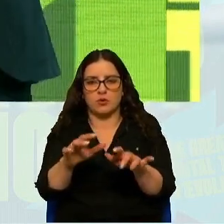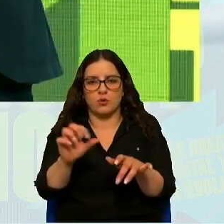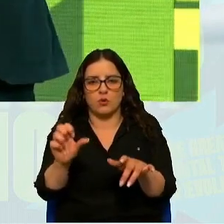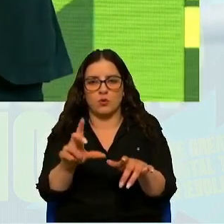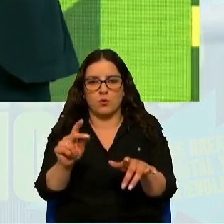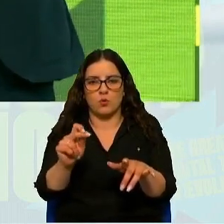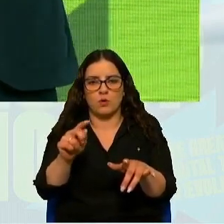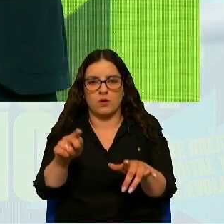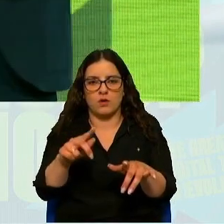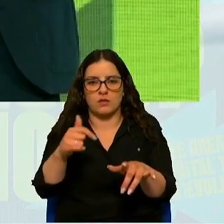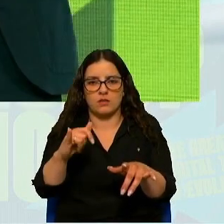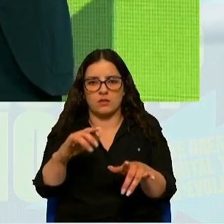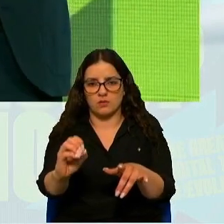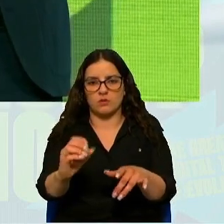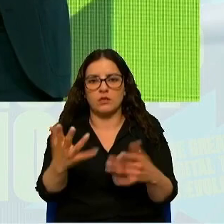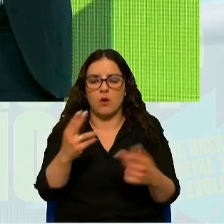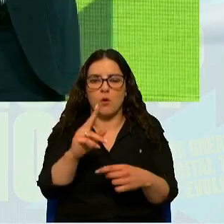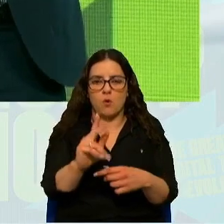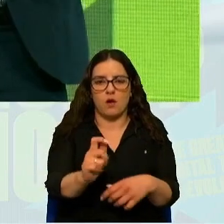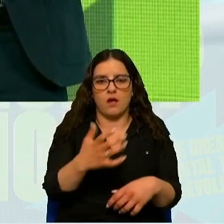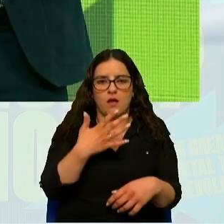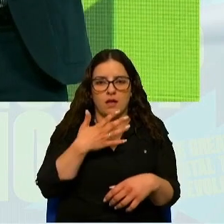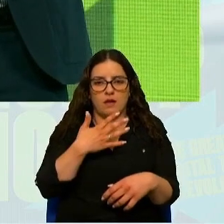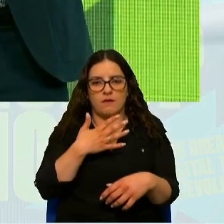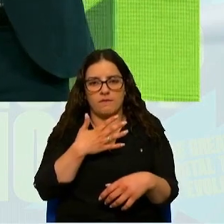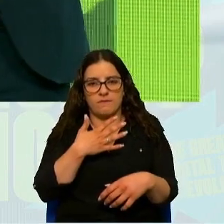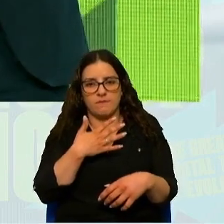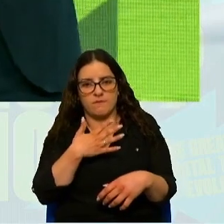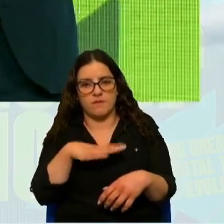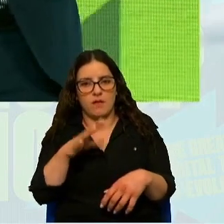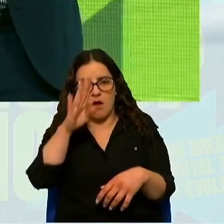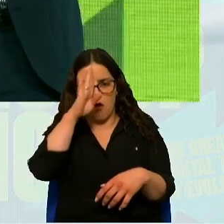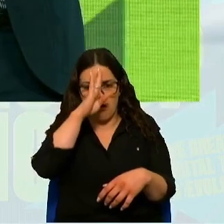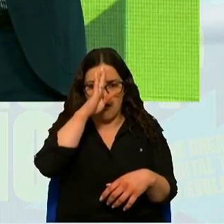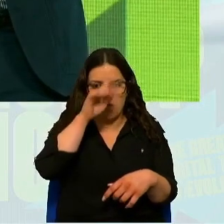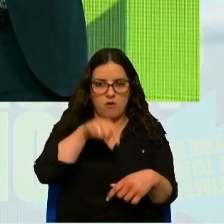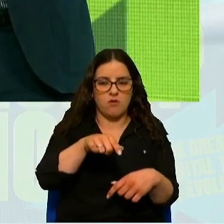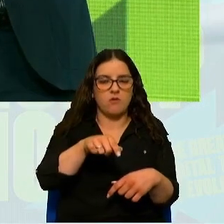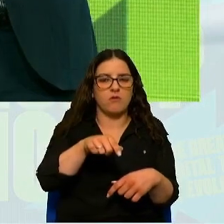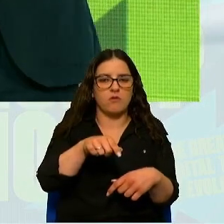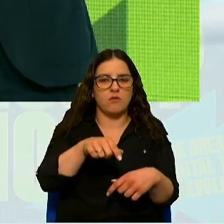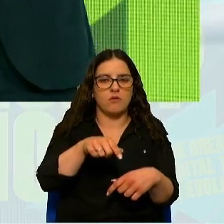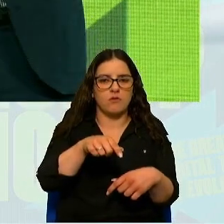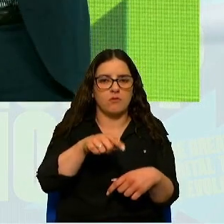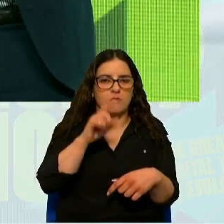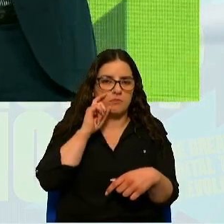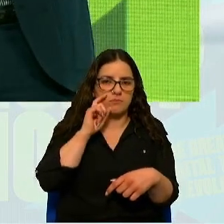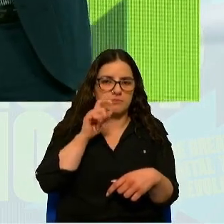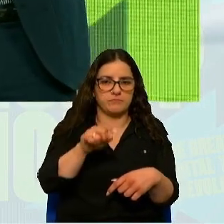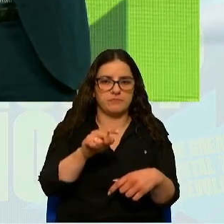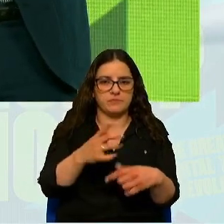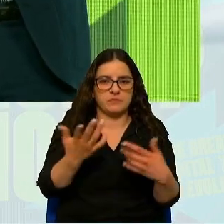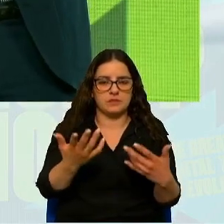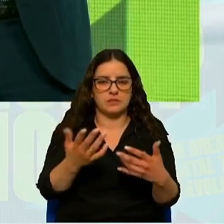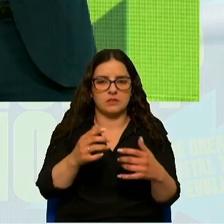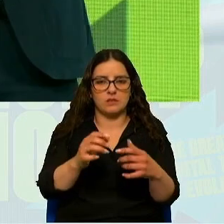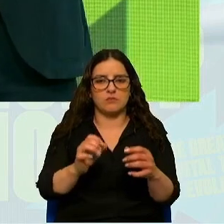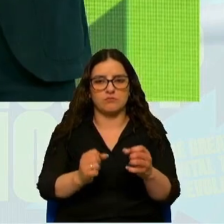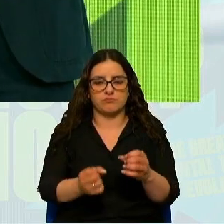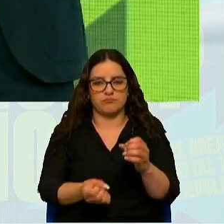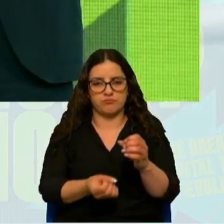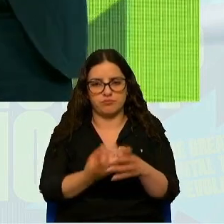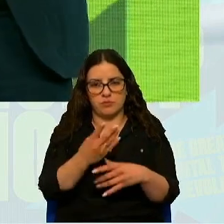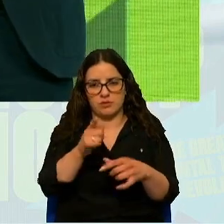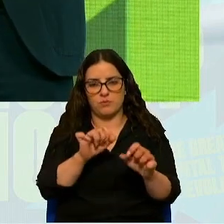So the European Union is trying to anticipate that fact, launch this movement to promote the setting up of